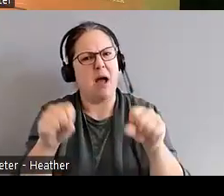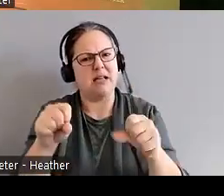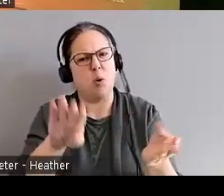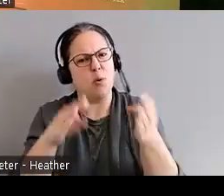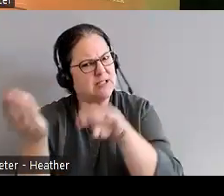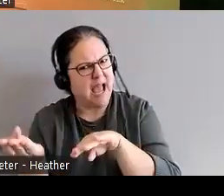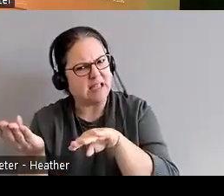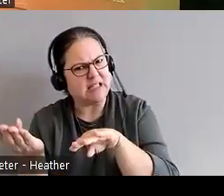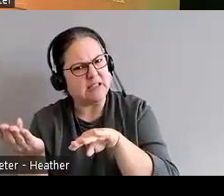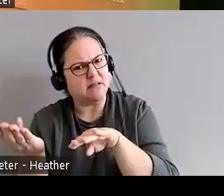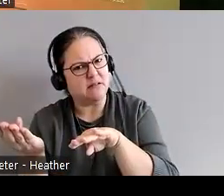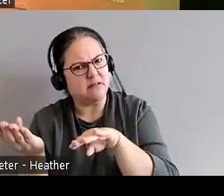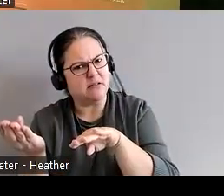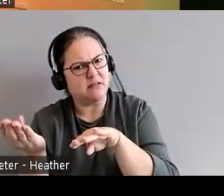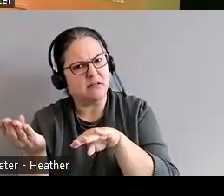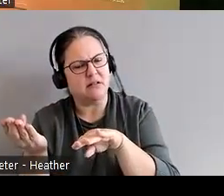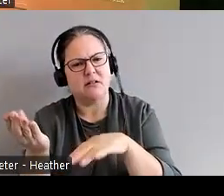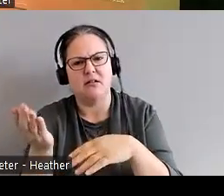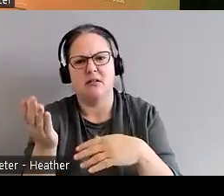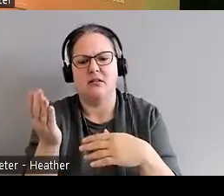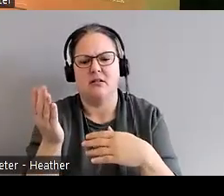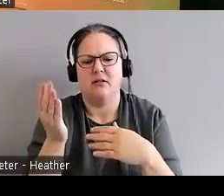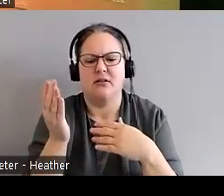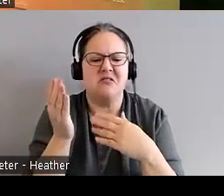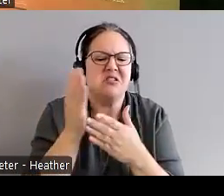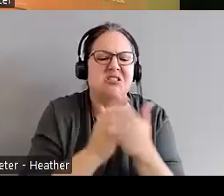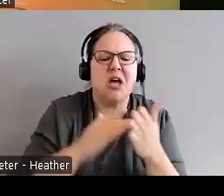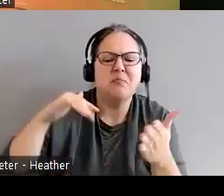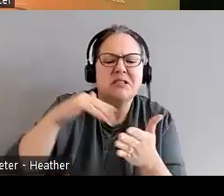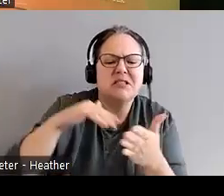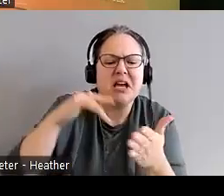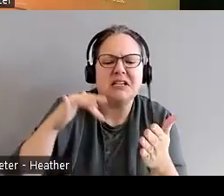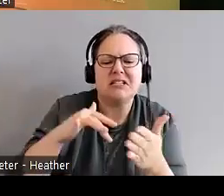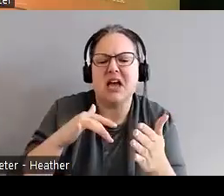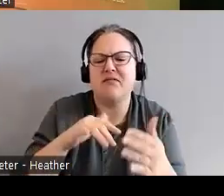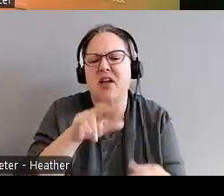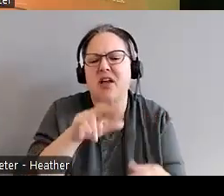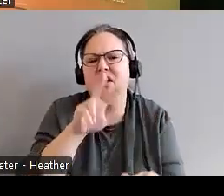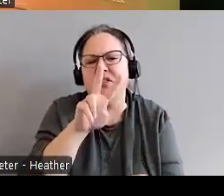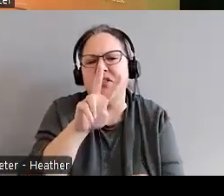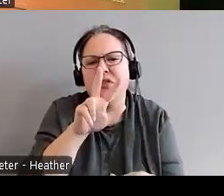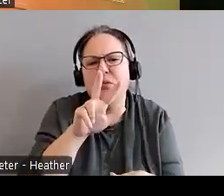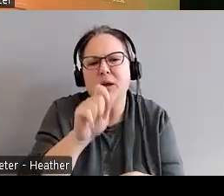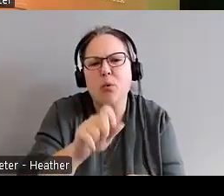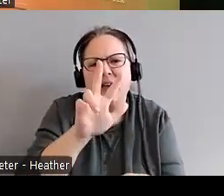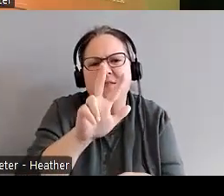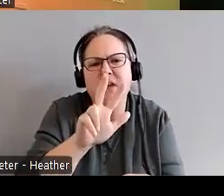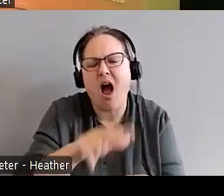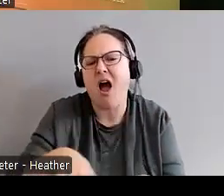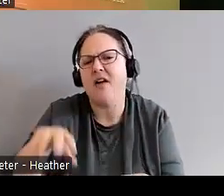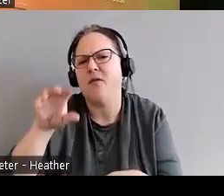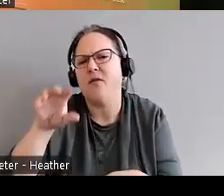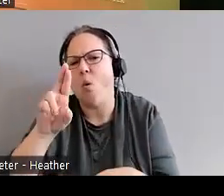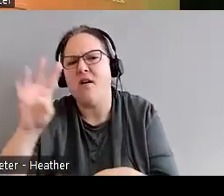Some studies has odds ratio of 3.5 and four times higher likelihood of death